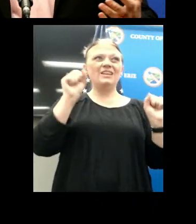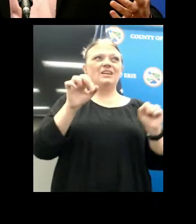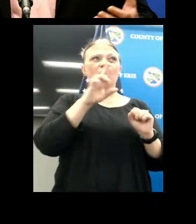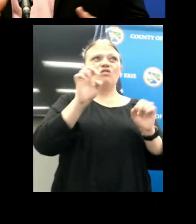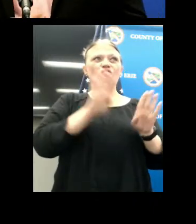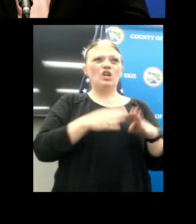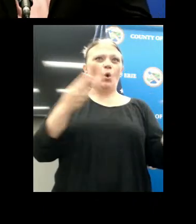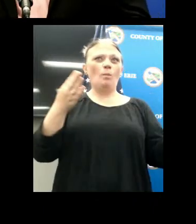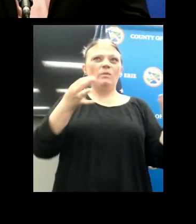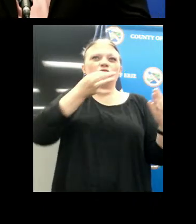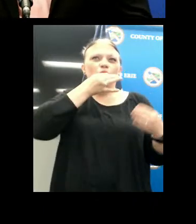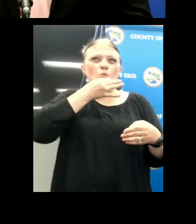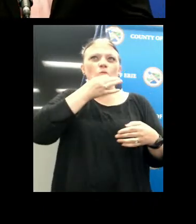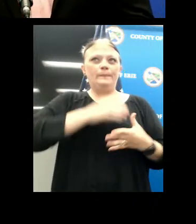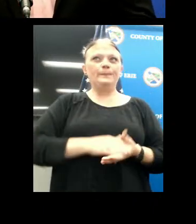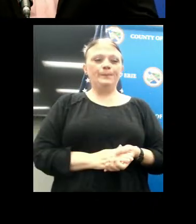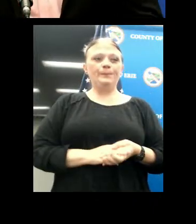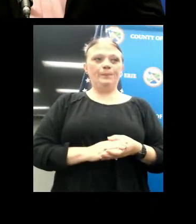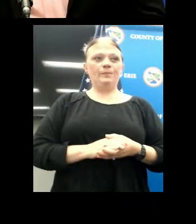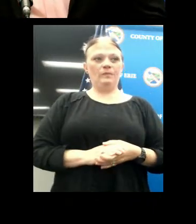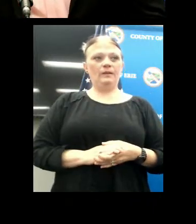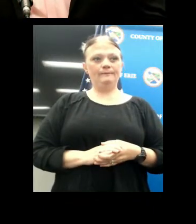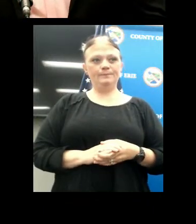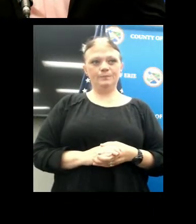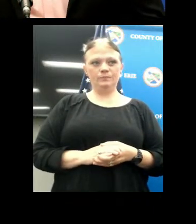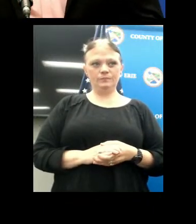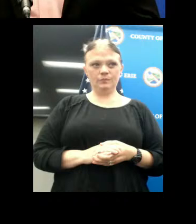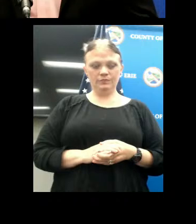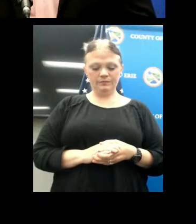reopen in the near future to those.